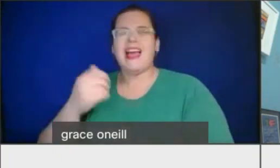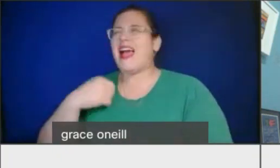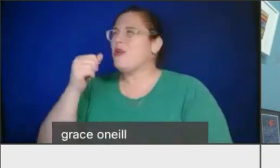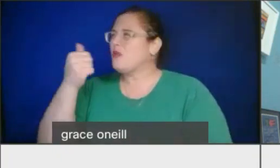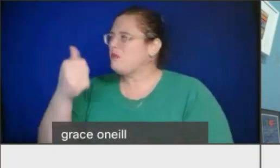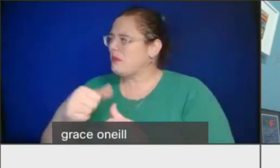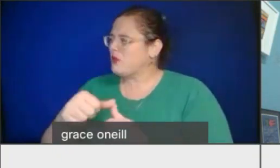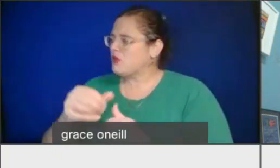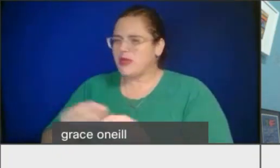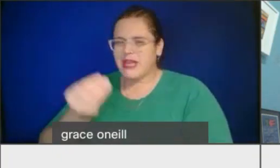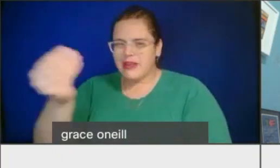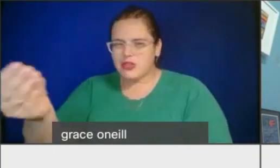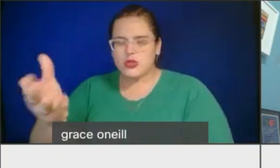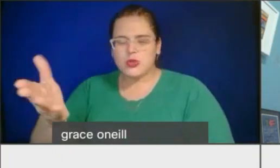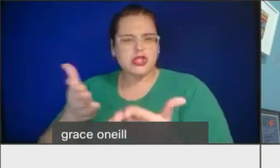coordination.